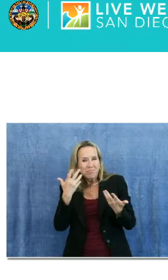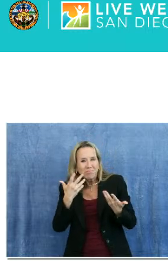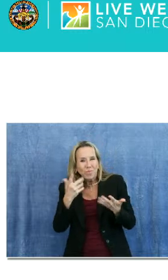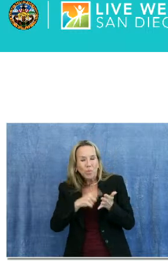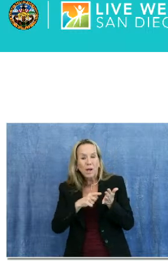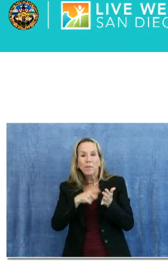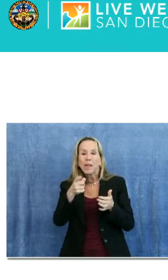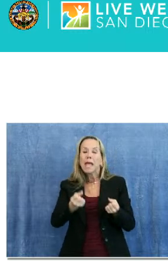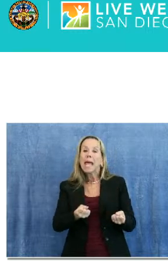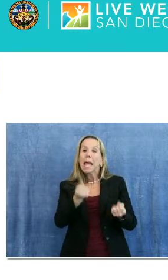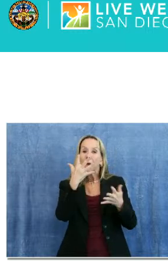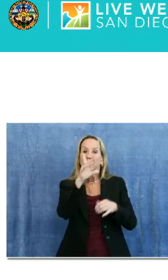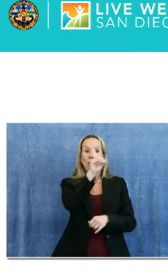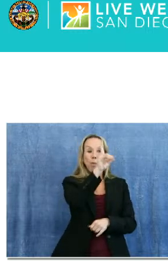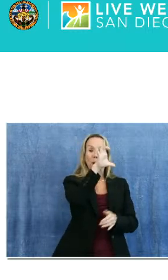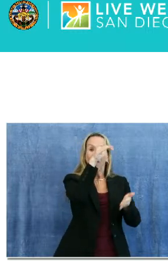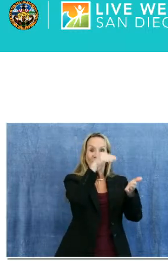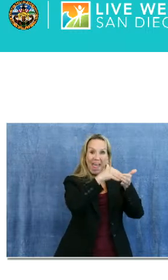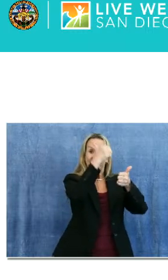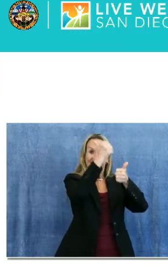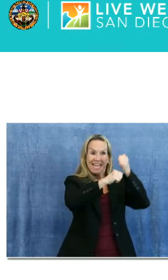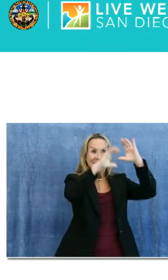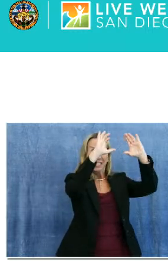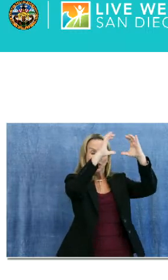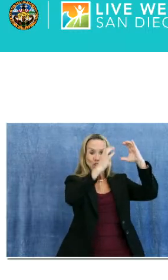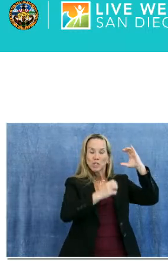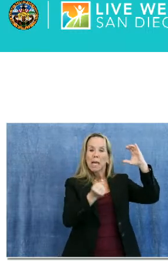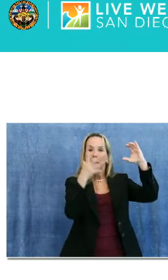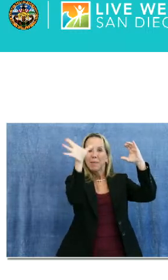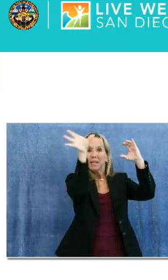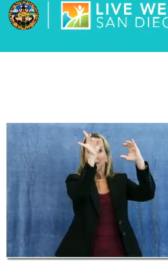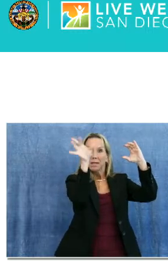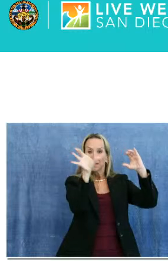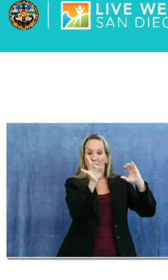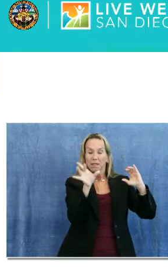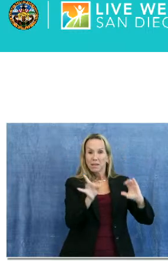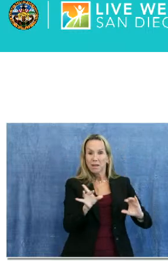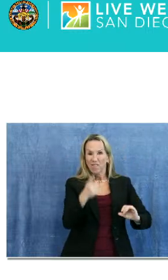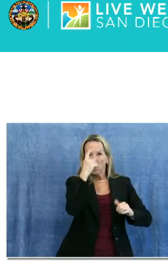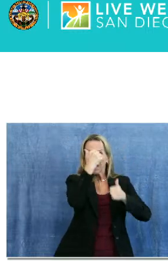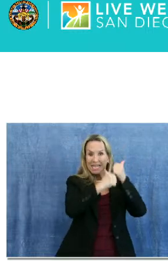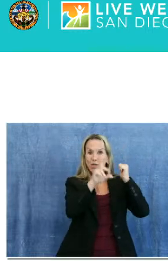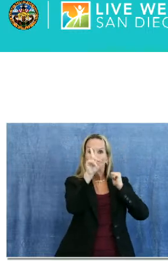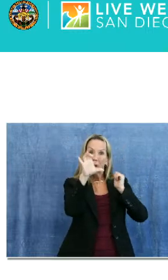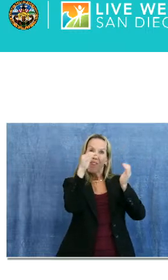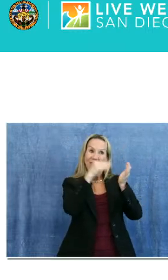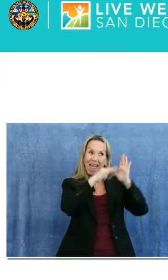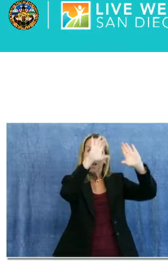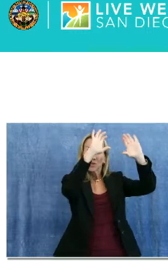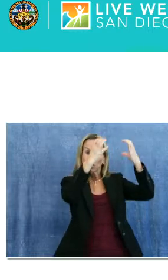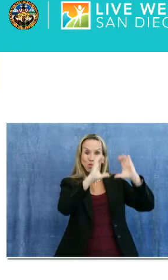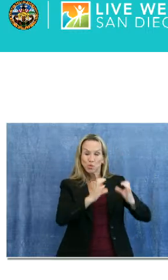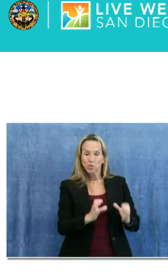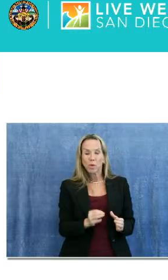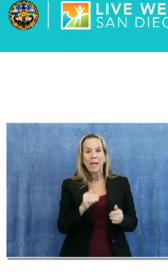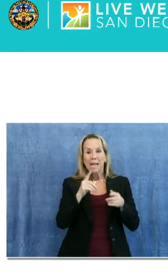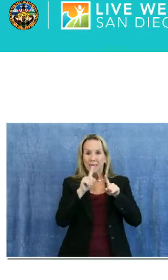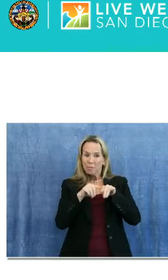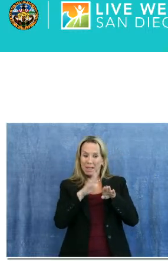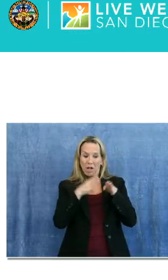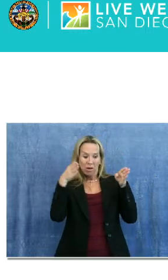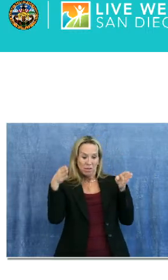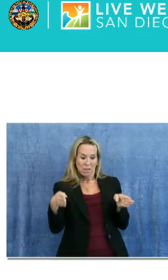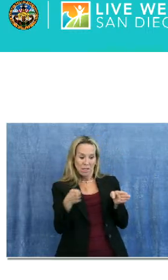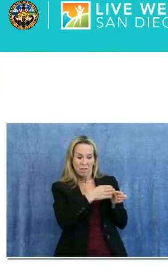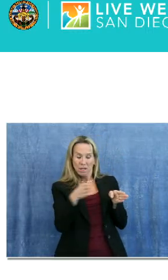per 100,000 population for a 14-day period, measured using the date of illness